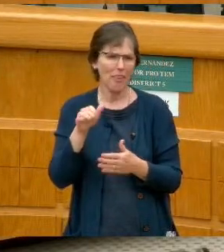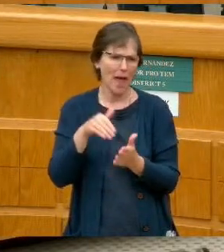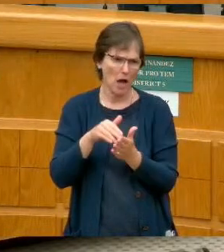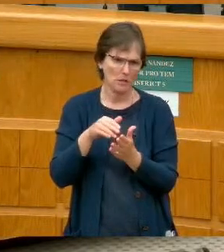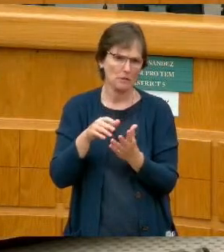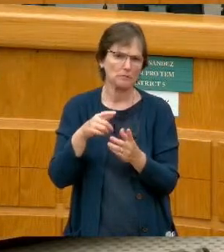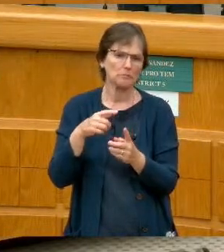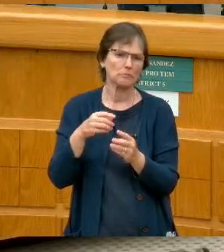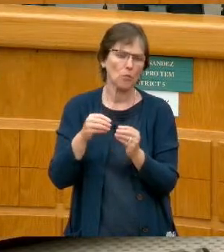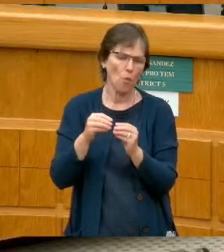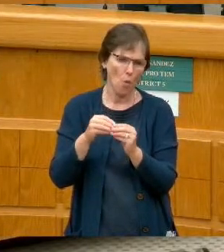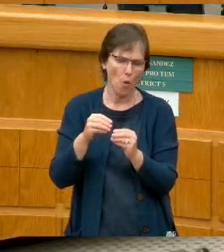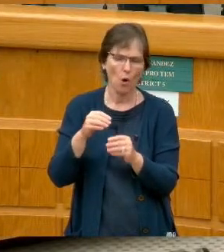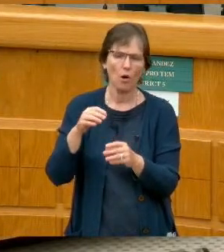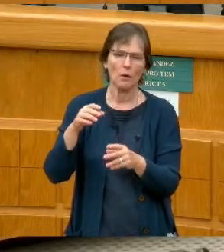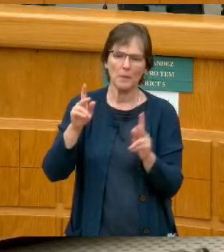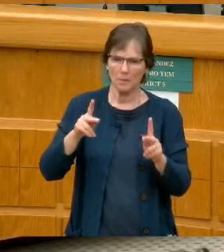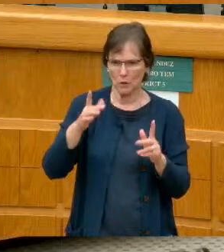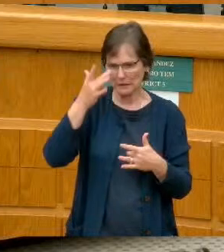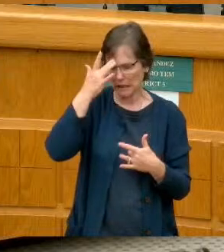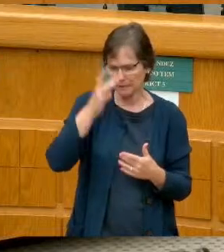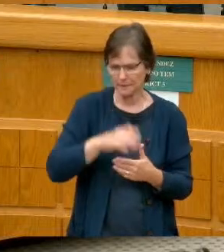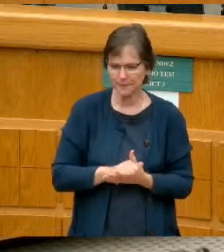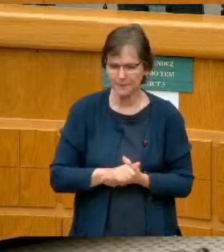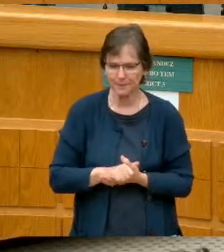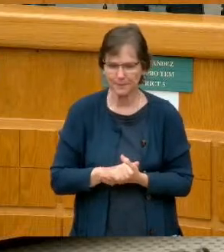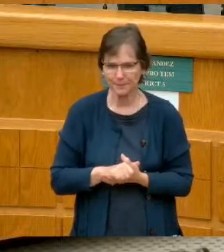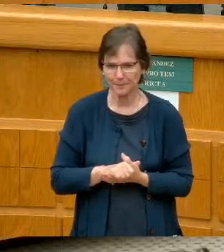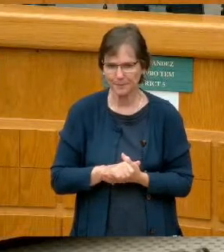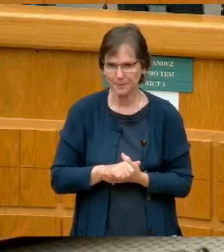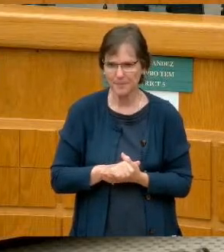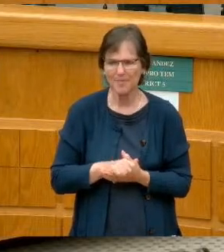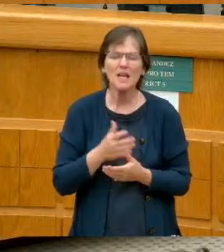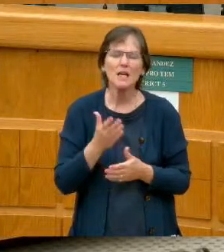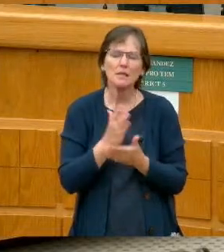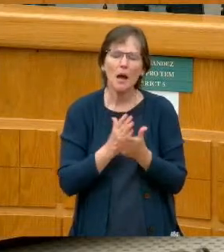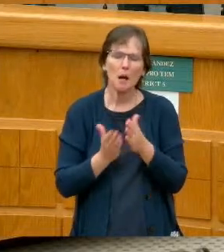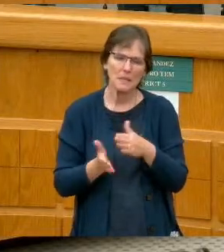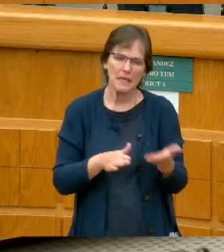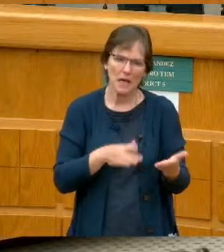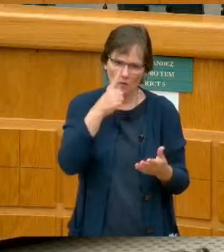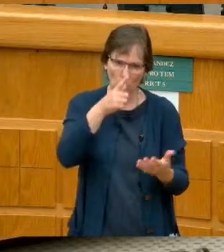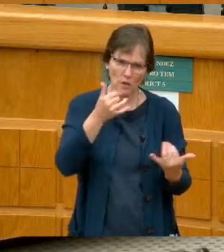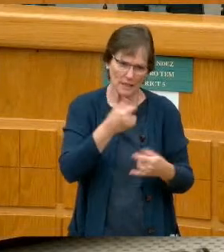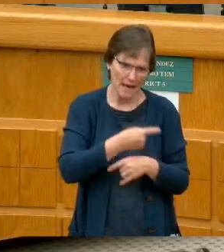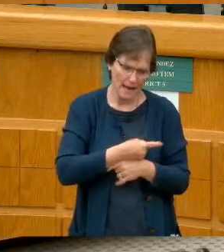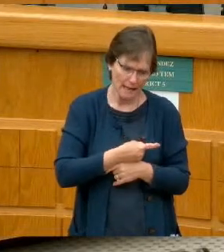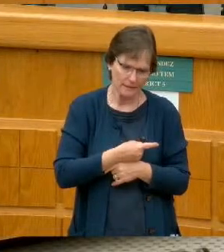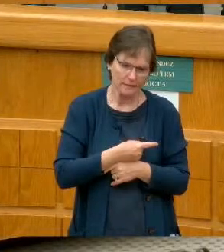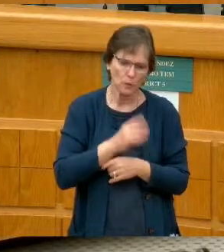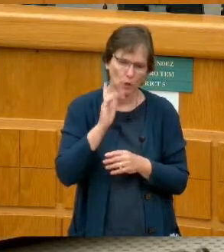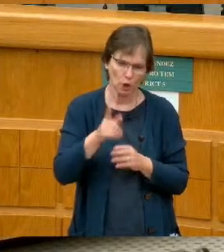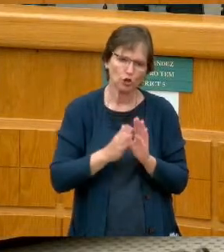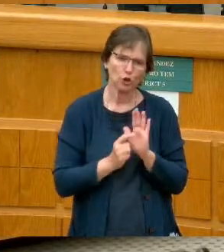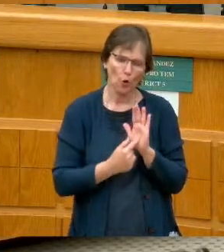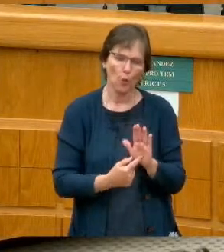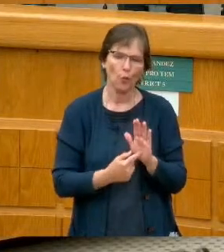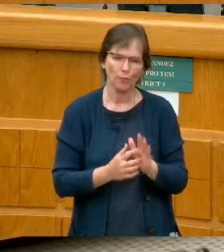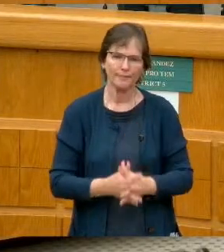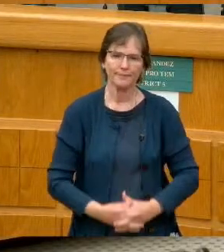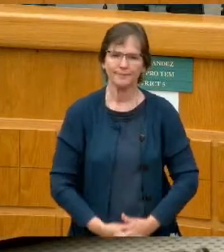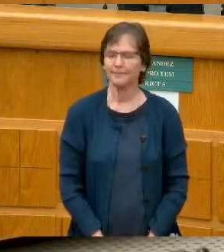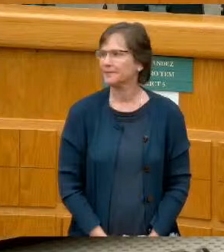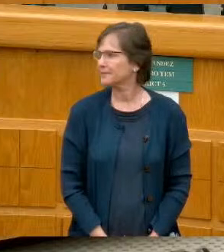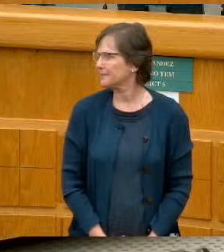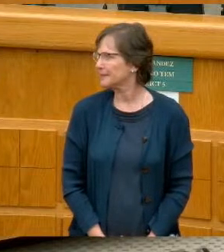there's 295 deaths, and we'll show you that in a moment, what that means for today and what the trend looks like for the number of deaths.